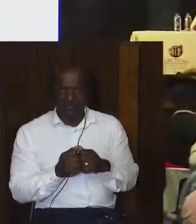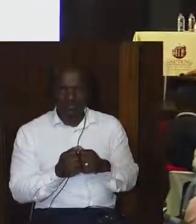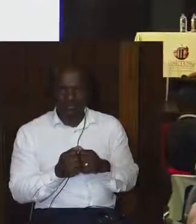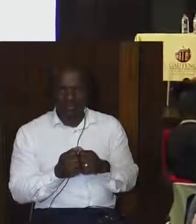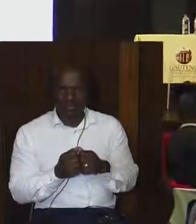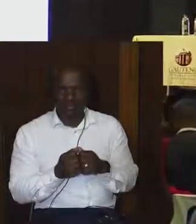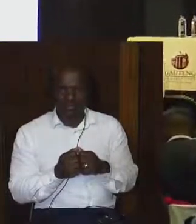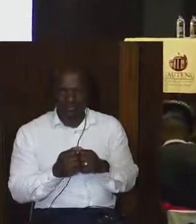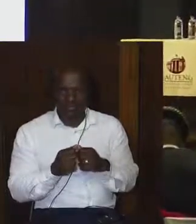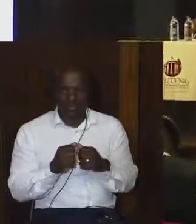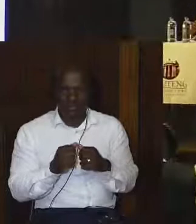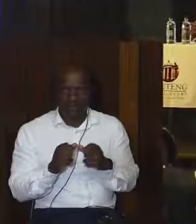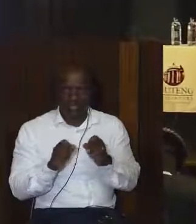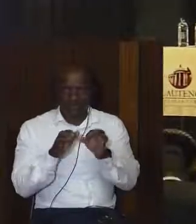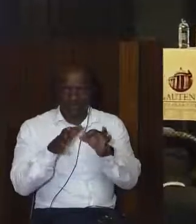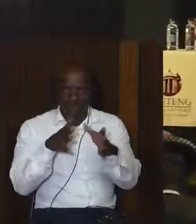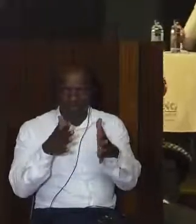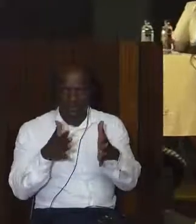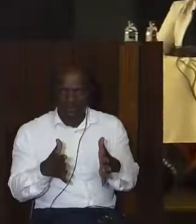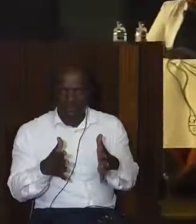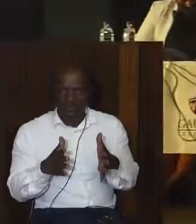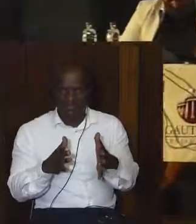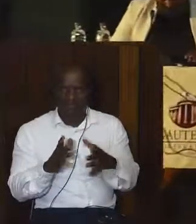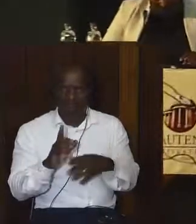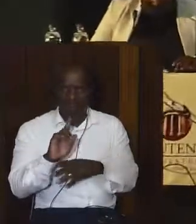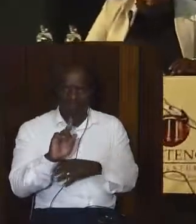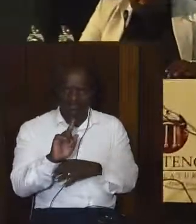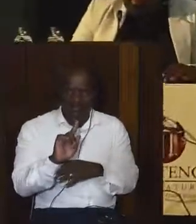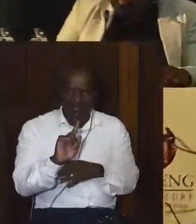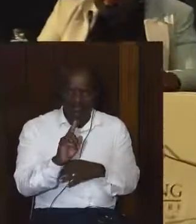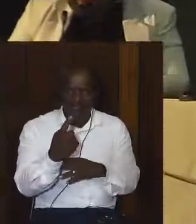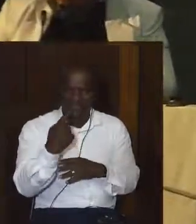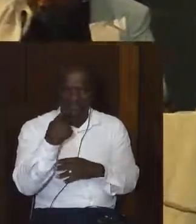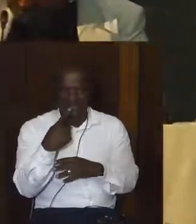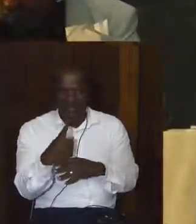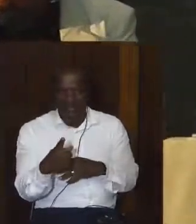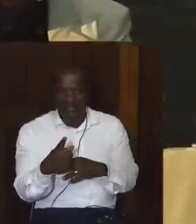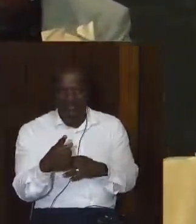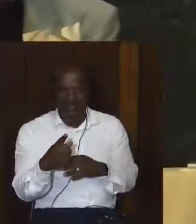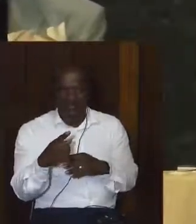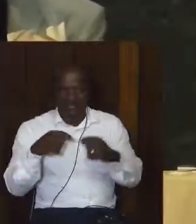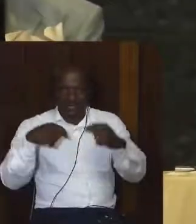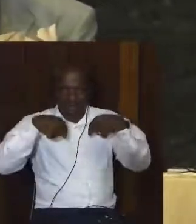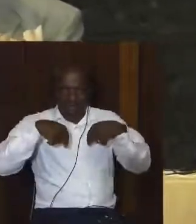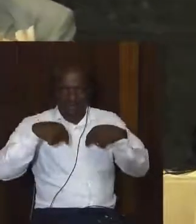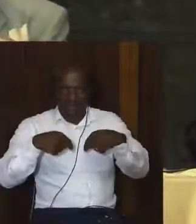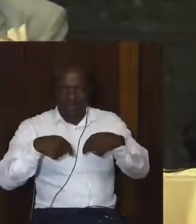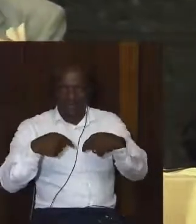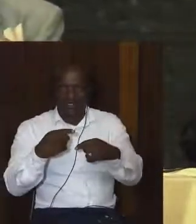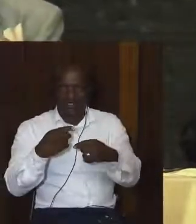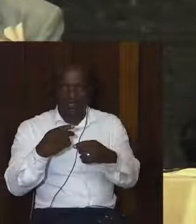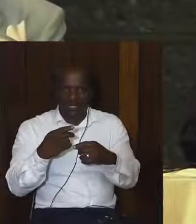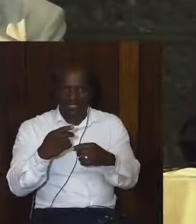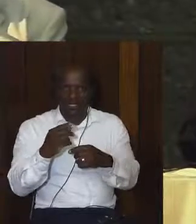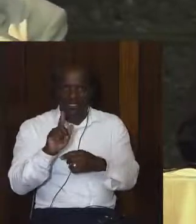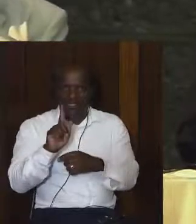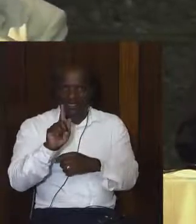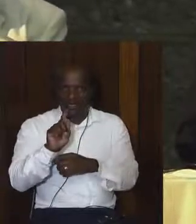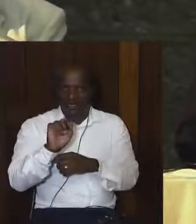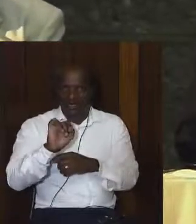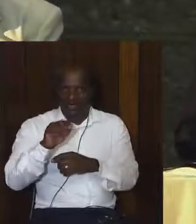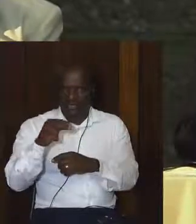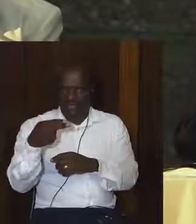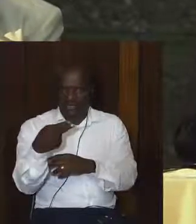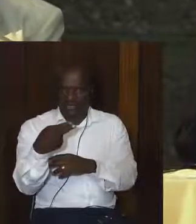Chairperson, thank you very much. Chairperson, let me firstly say that the work that we are doing on the TIH, yes, the